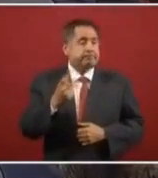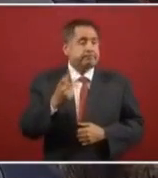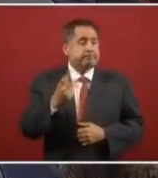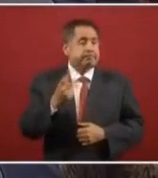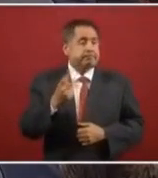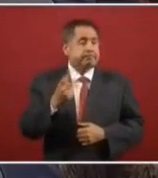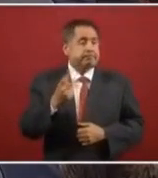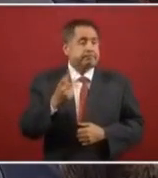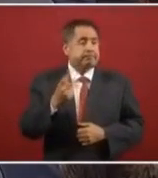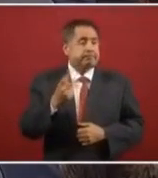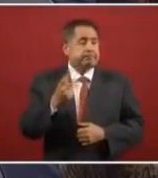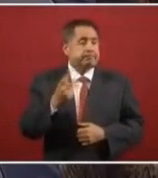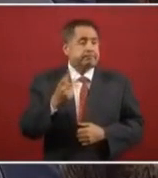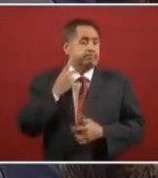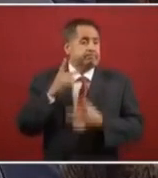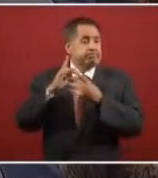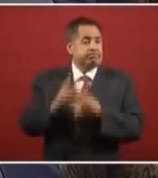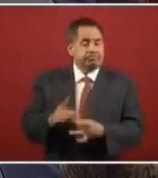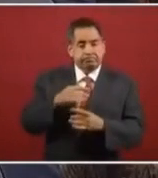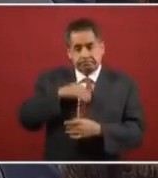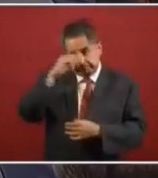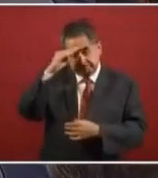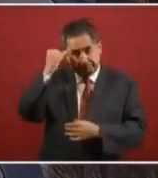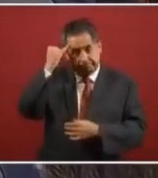with this politics